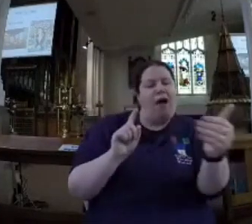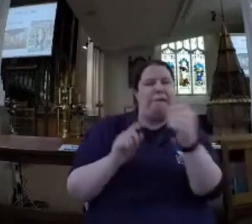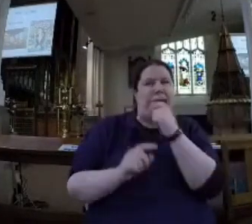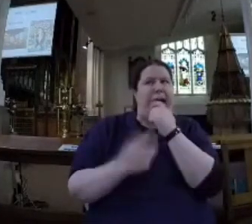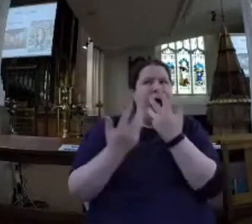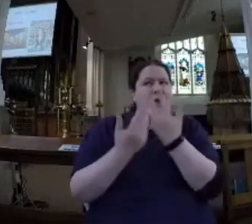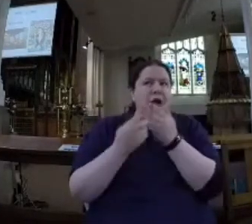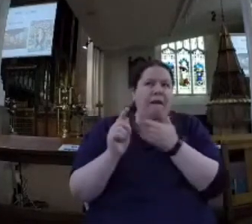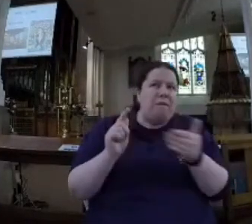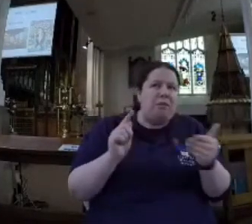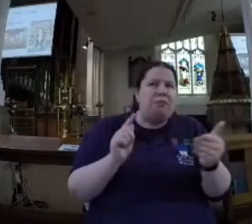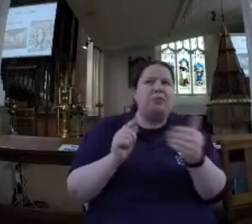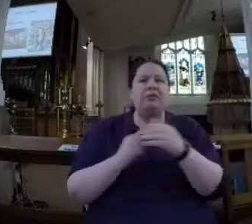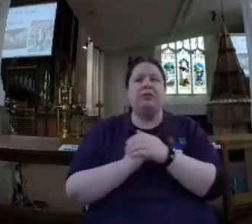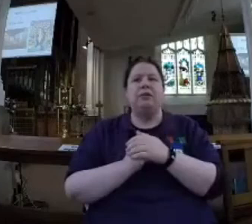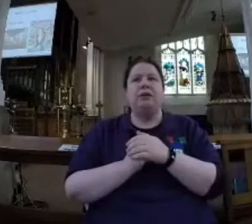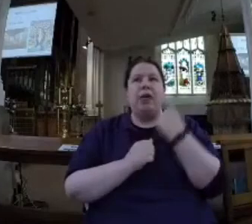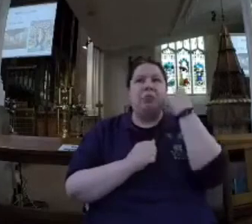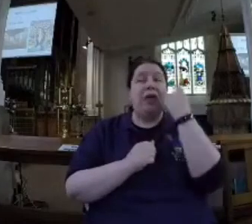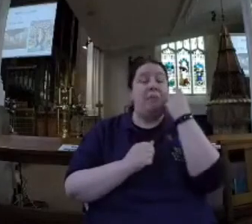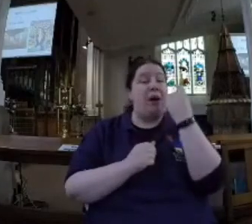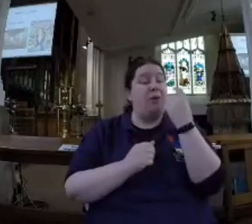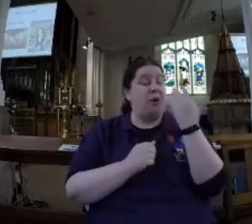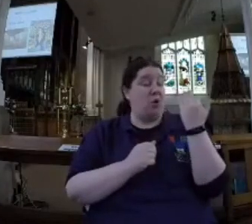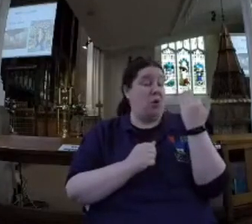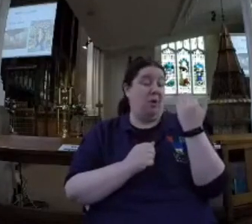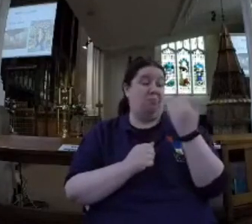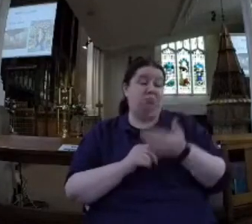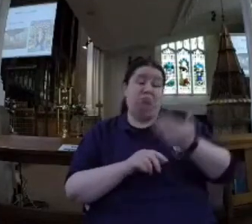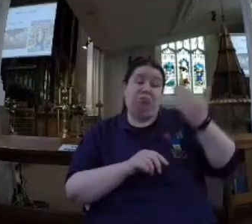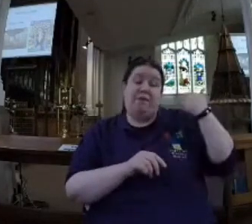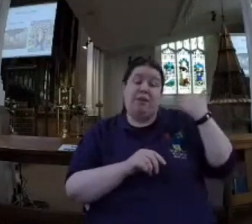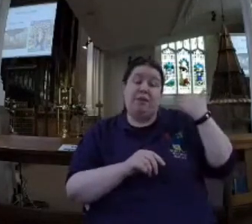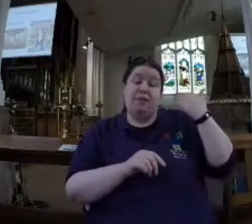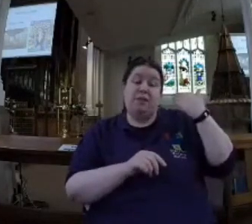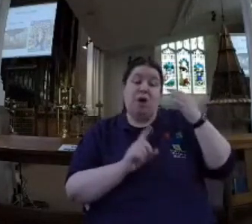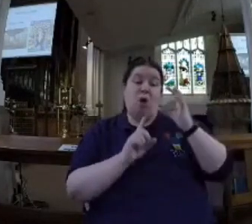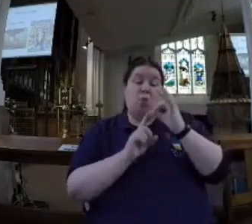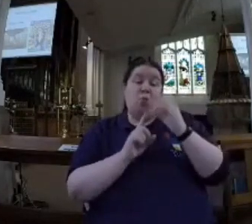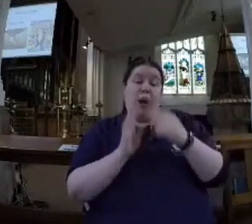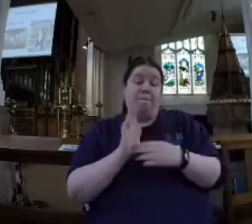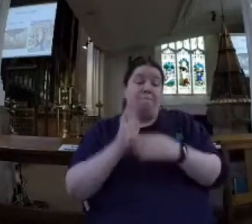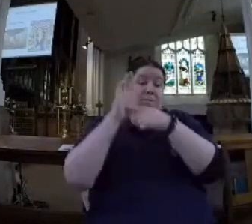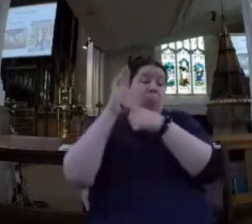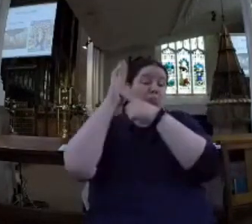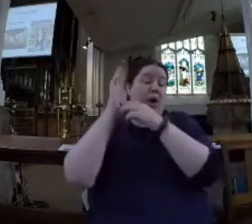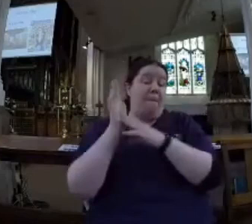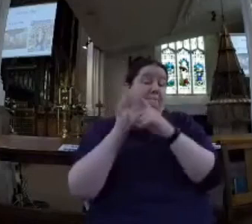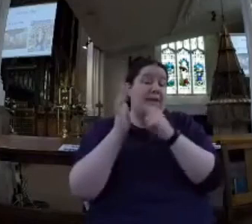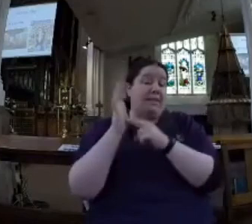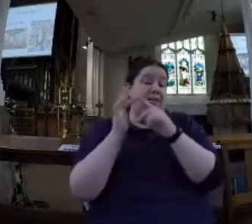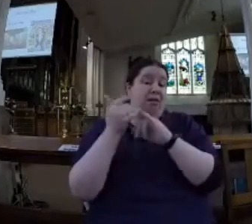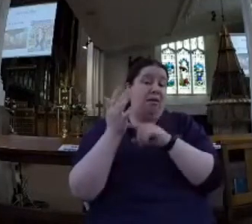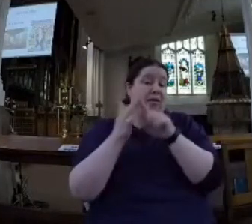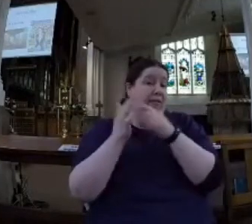issues to do with an unnamed former Prime Minister and his advisors and the rule breaking that went on during lockdown. Some of the